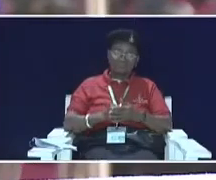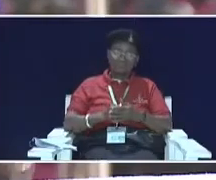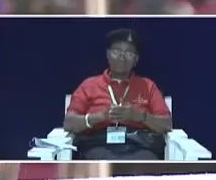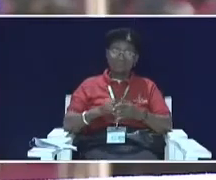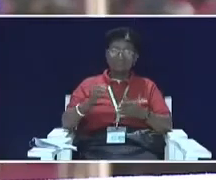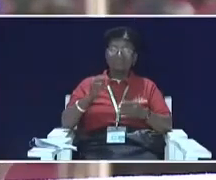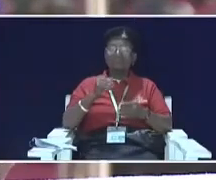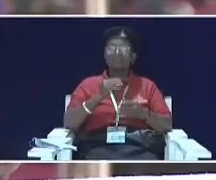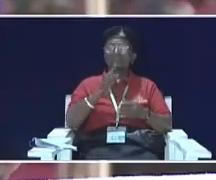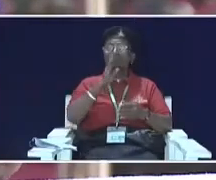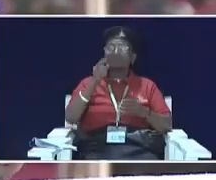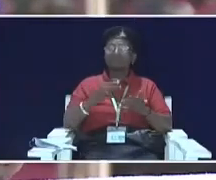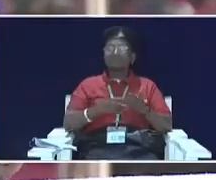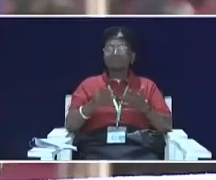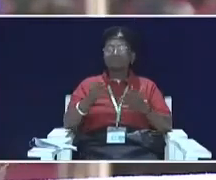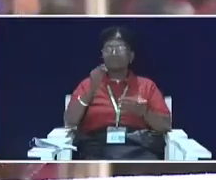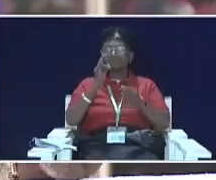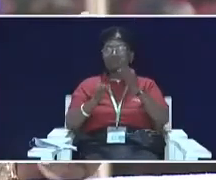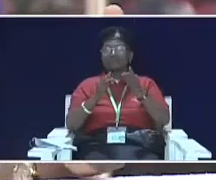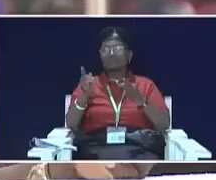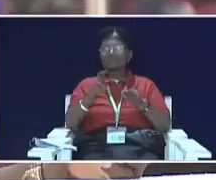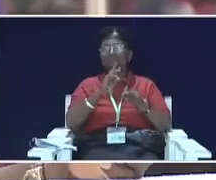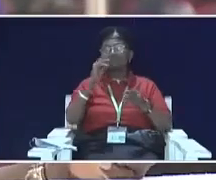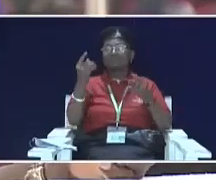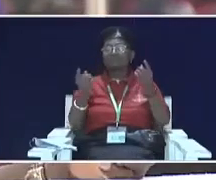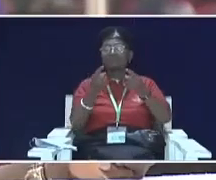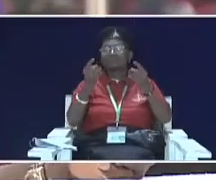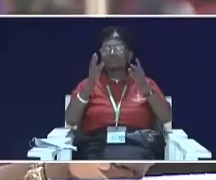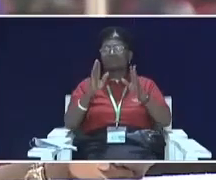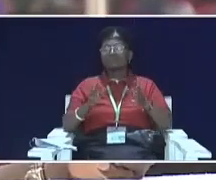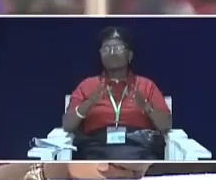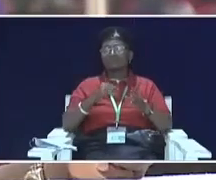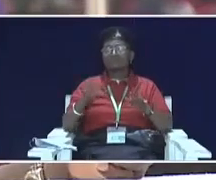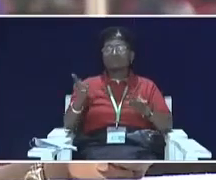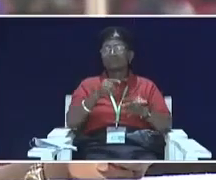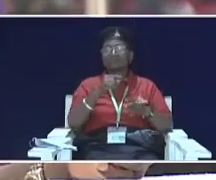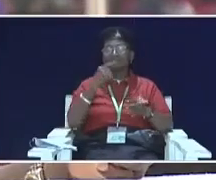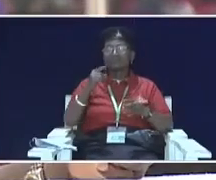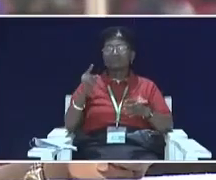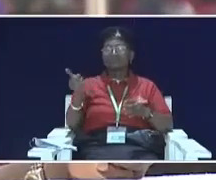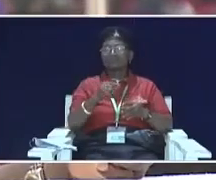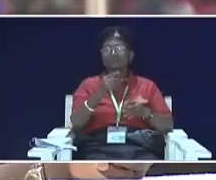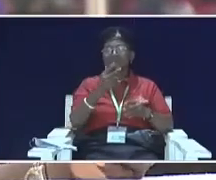if you are a sinner and you say you are laying yourself on the altar for God,